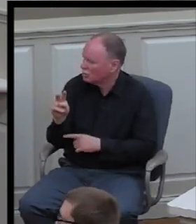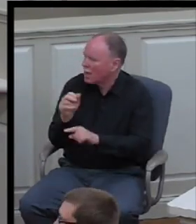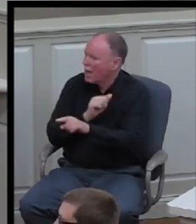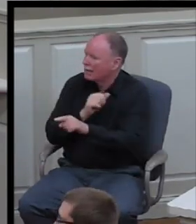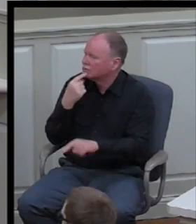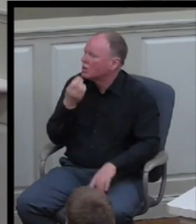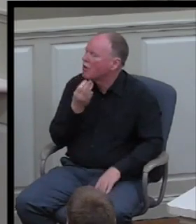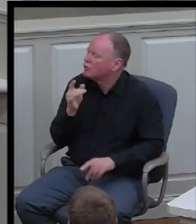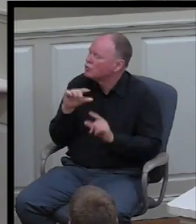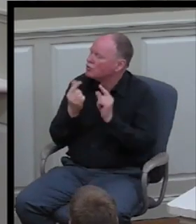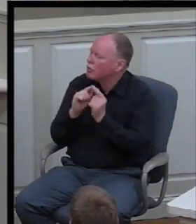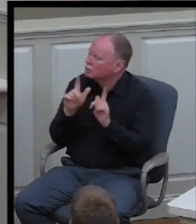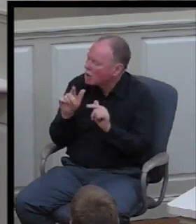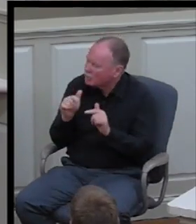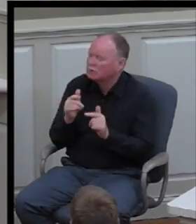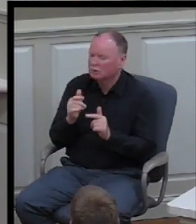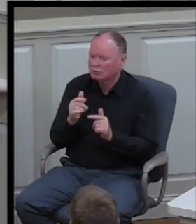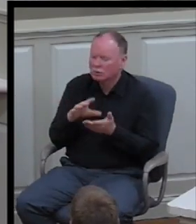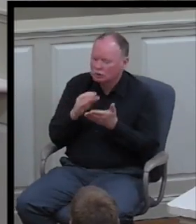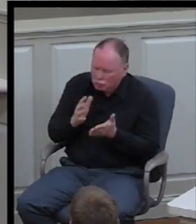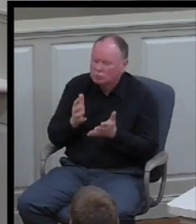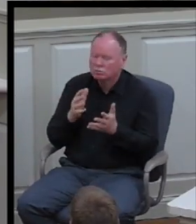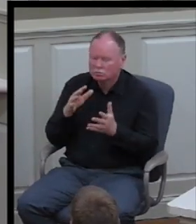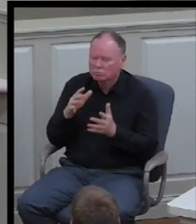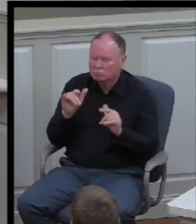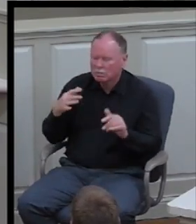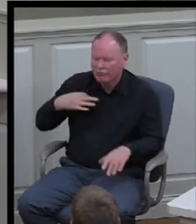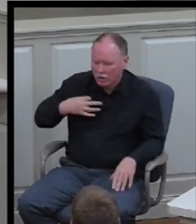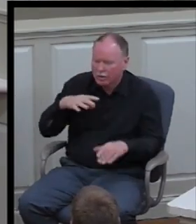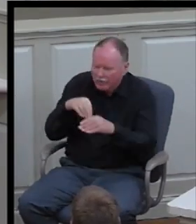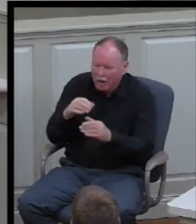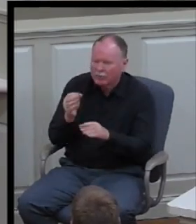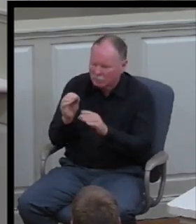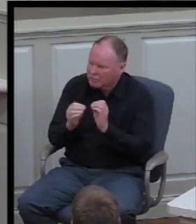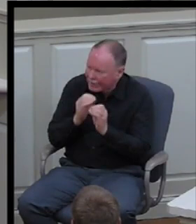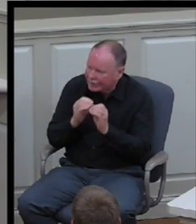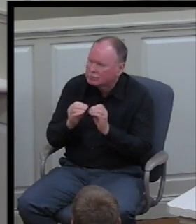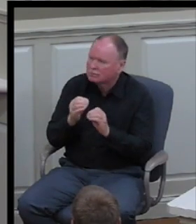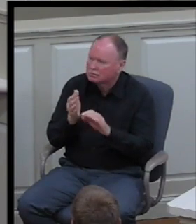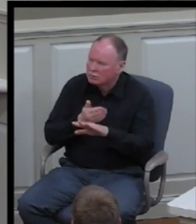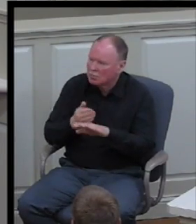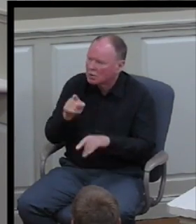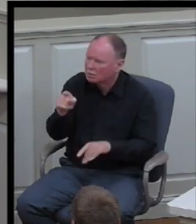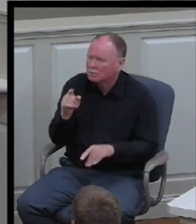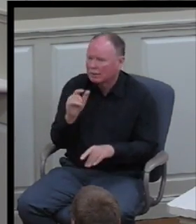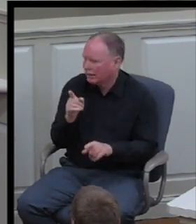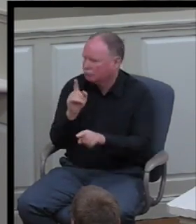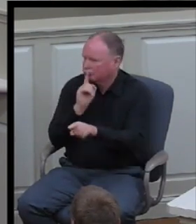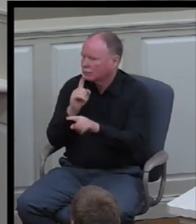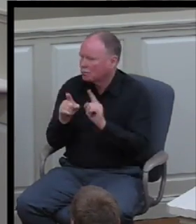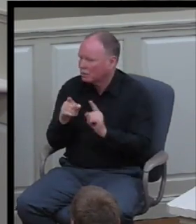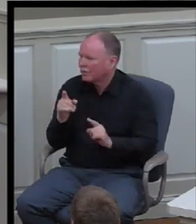several groups who've gone out, Since- center students included, that have tried to maintain it. He didn't mention the fact that there have